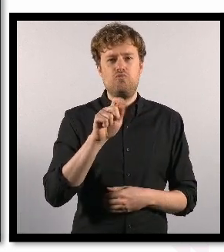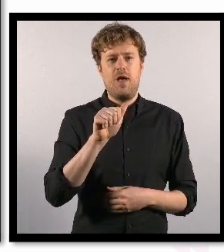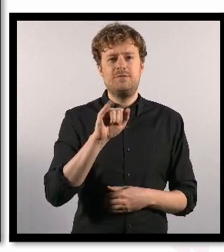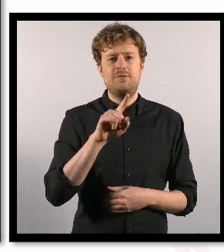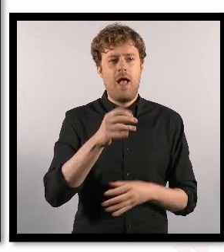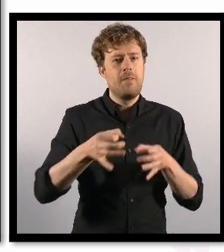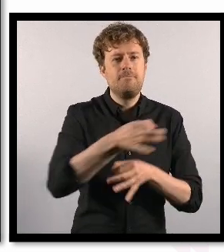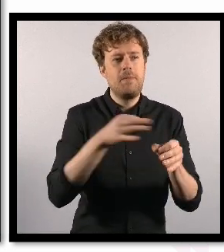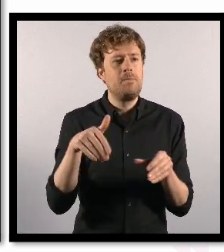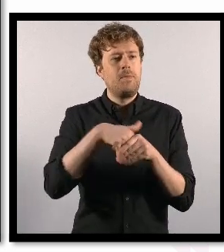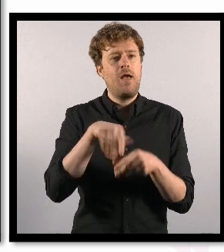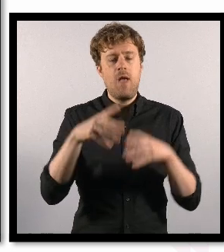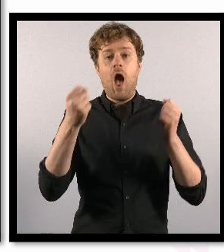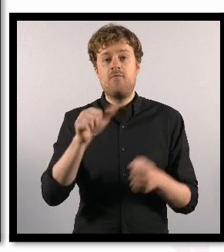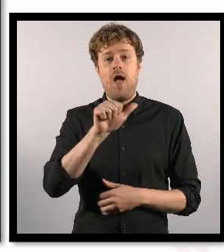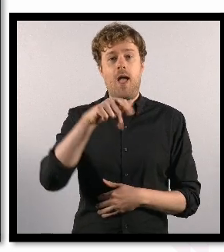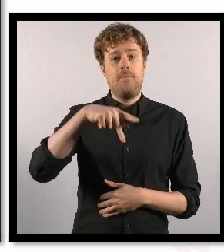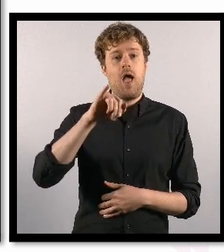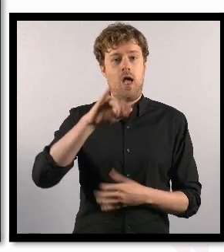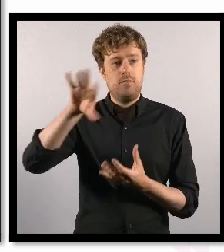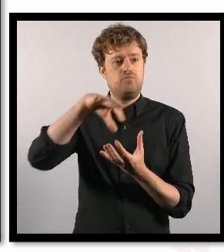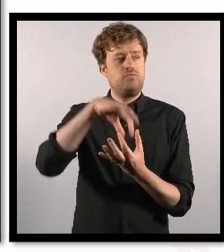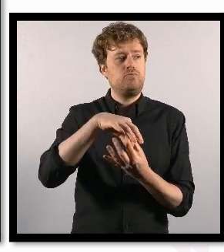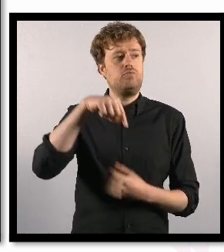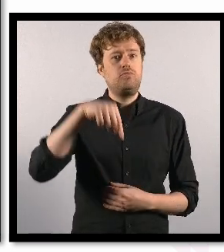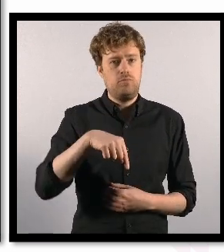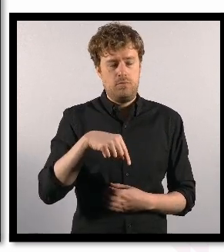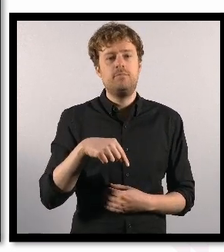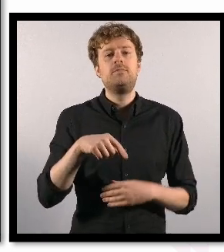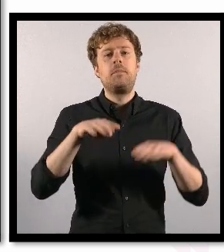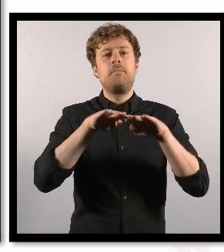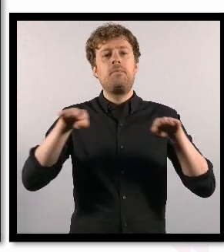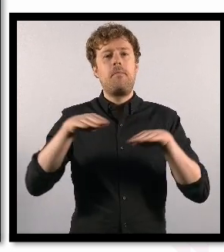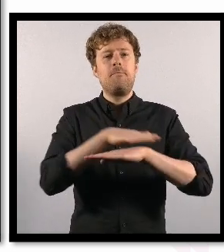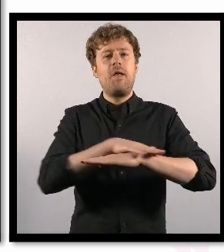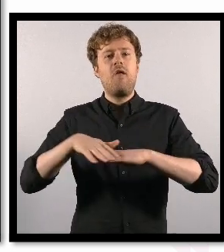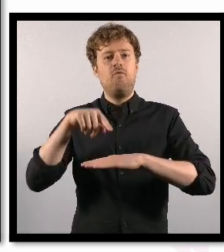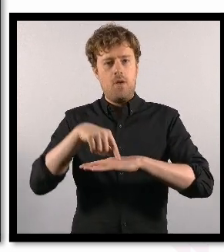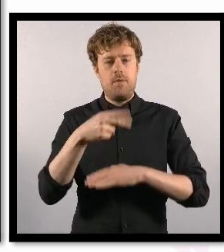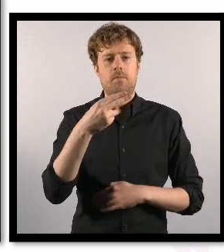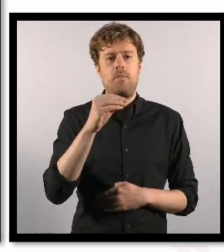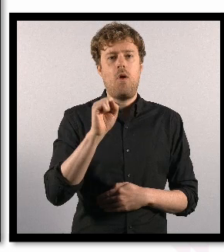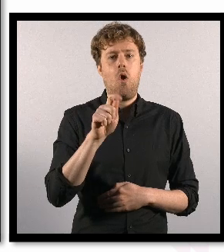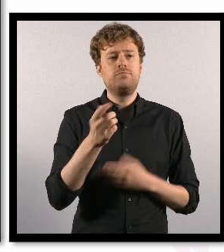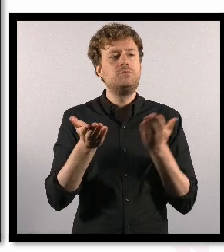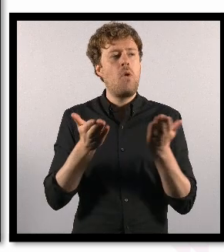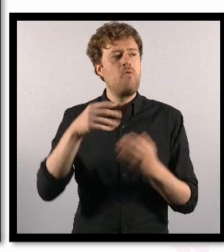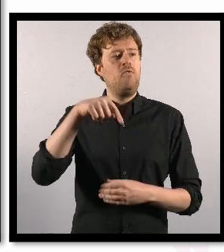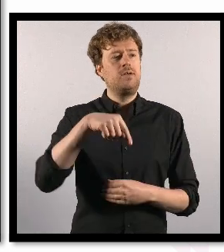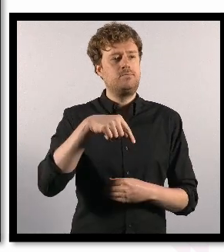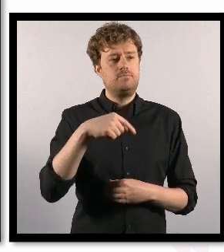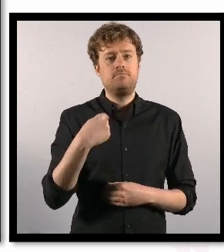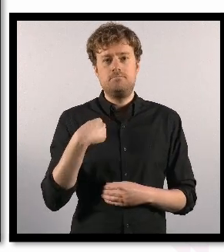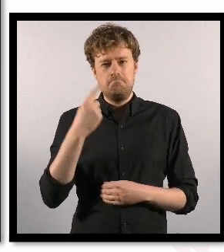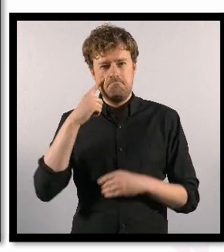our first 3 clusters were hosting live workloads, and we were ready to start on our migration project. We're currently servicing